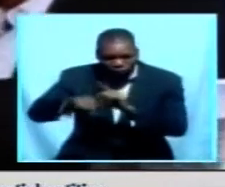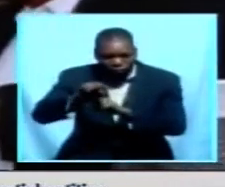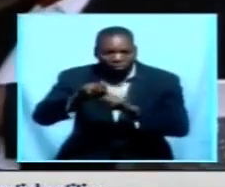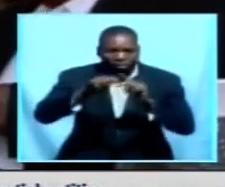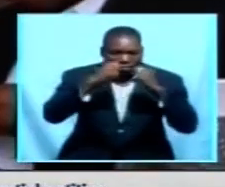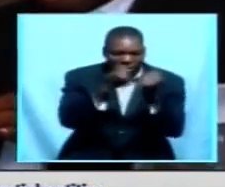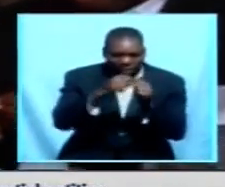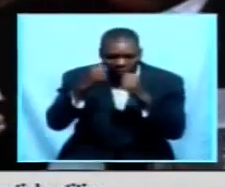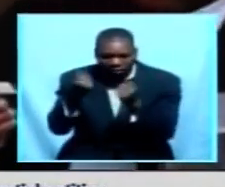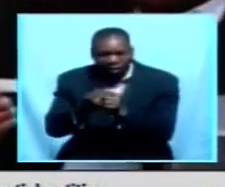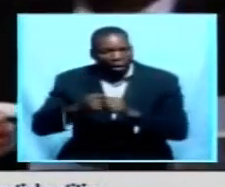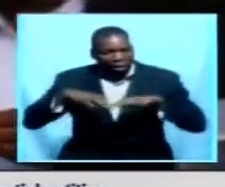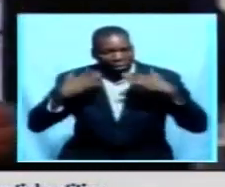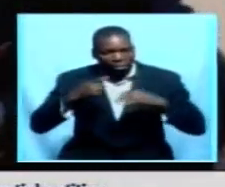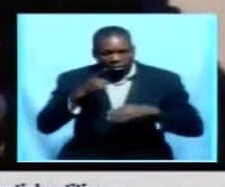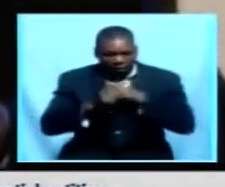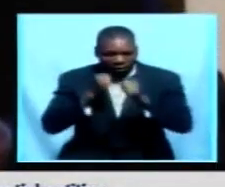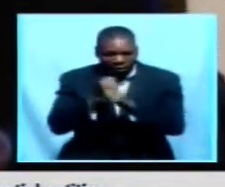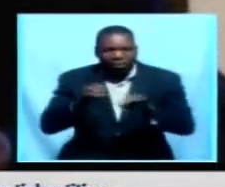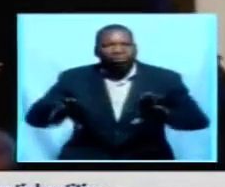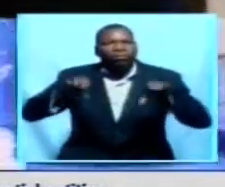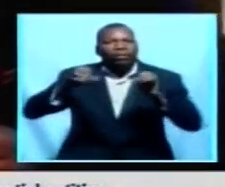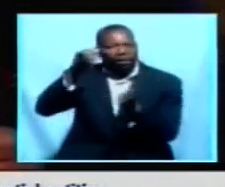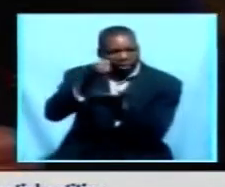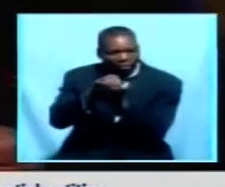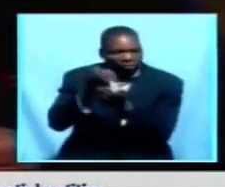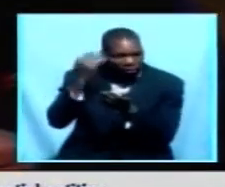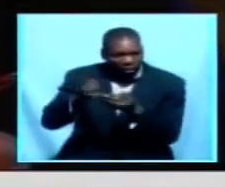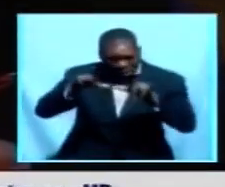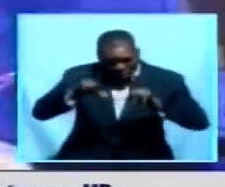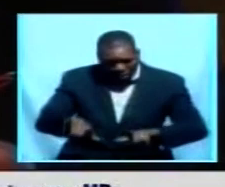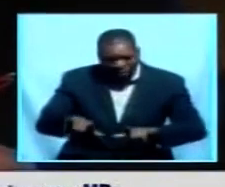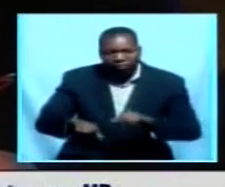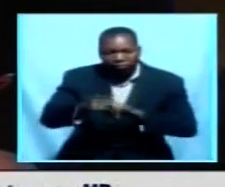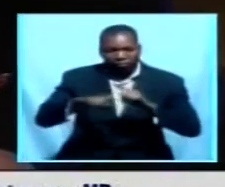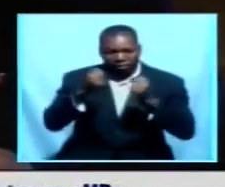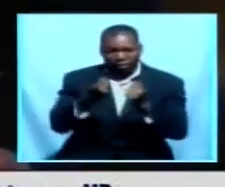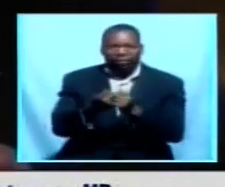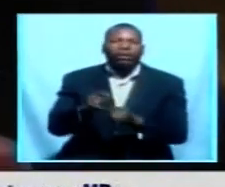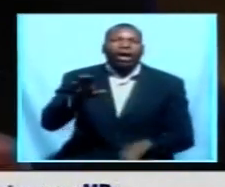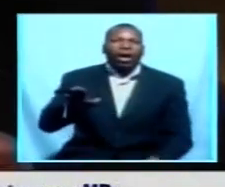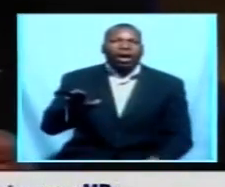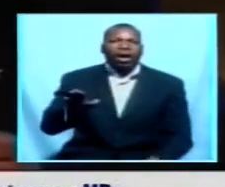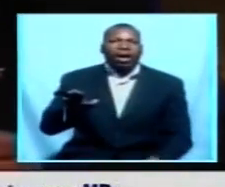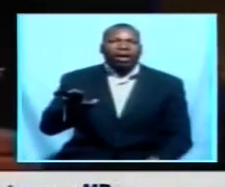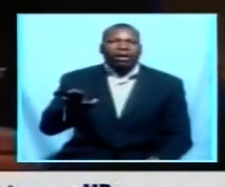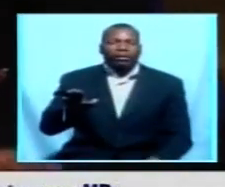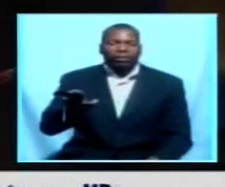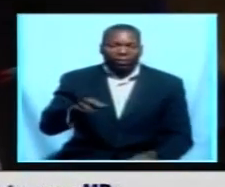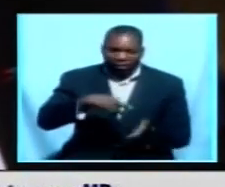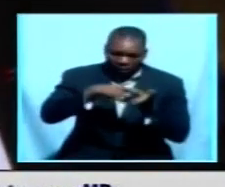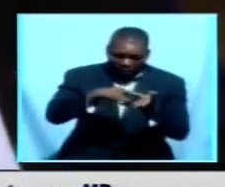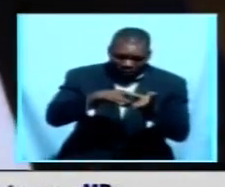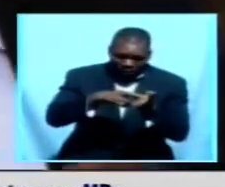Cup will be exciting this year as it has teams from lower divisions. Meanwhile, Shula, who represented ZNBC Director General